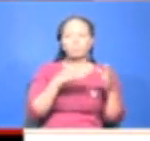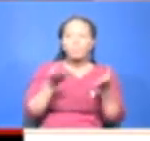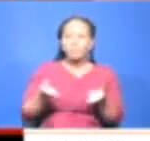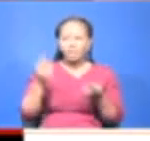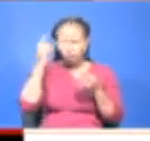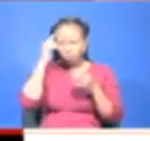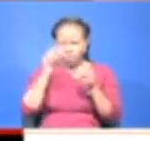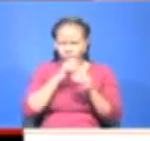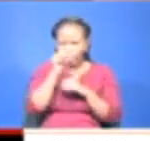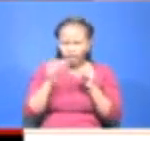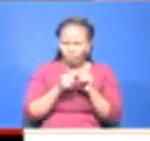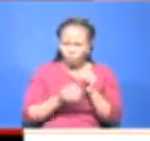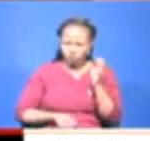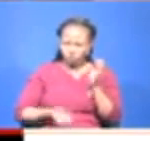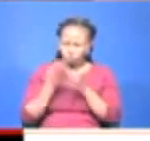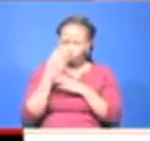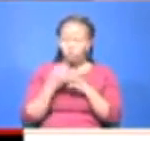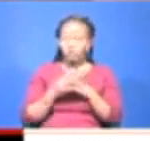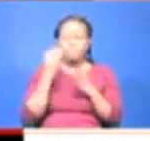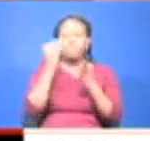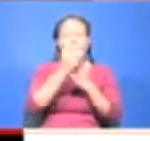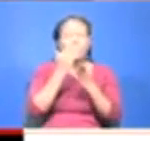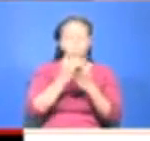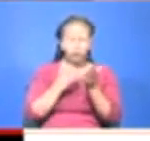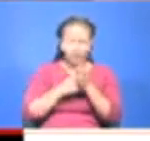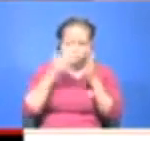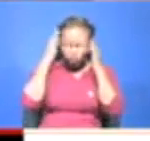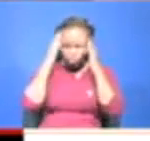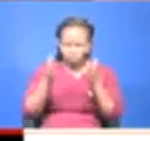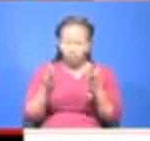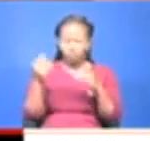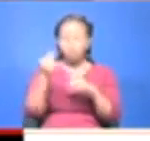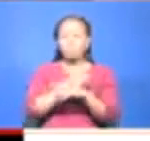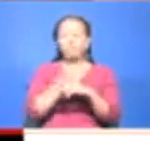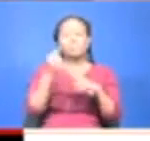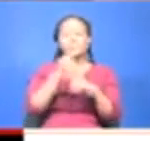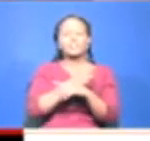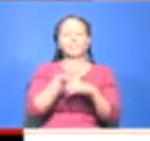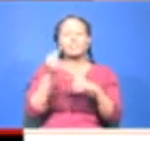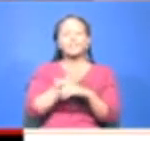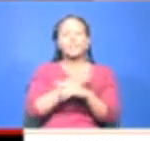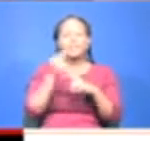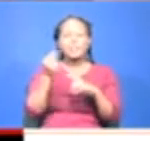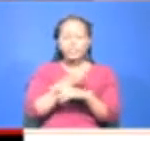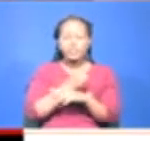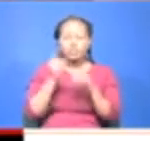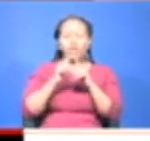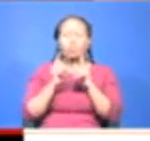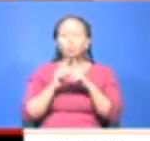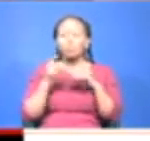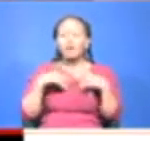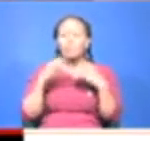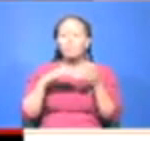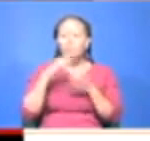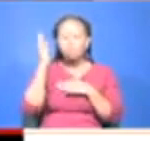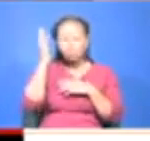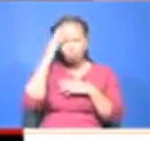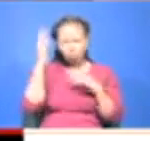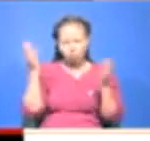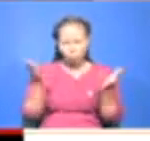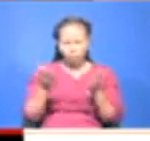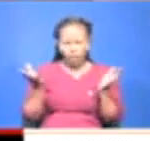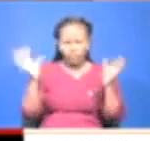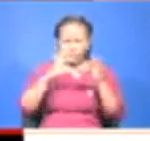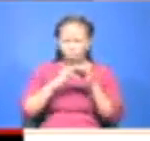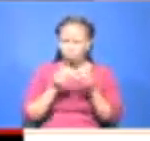this program will focus on training them for that, and also giving them enough information to know where can they go for capital. And